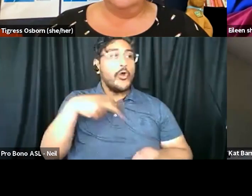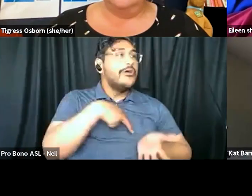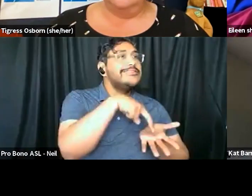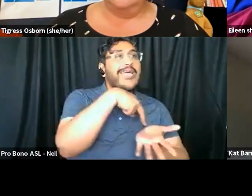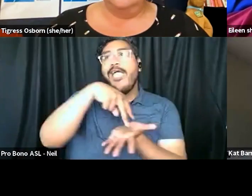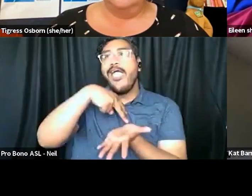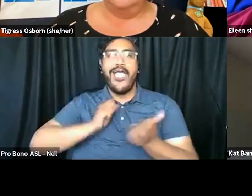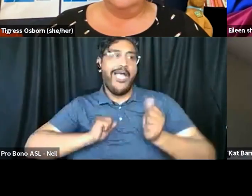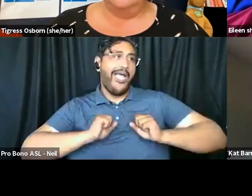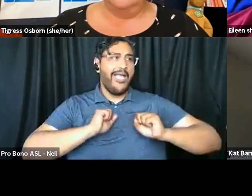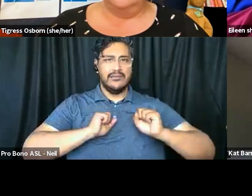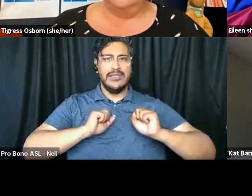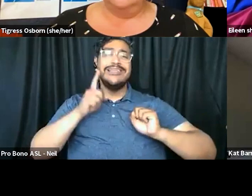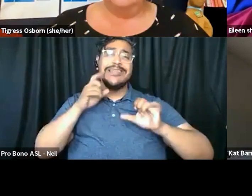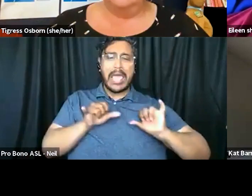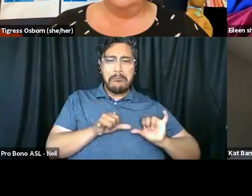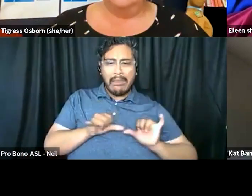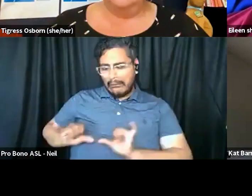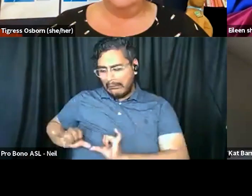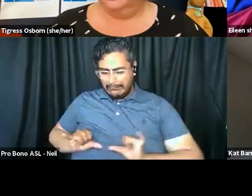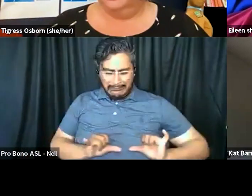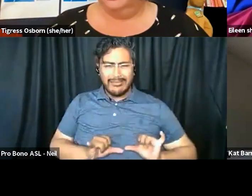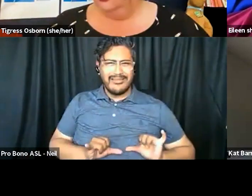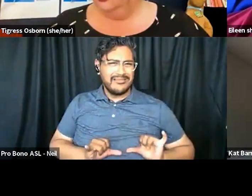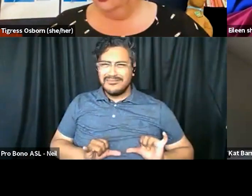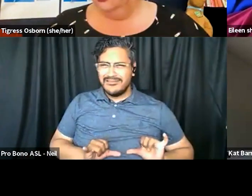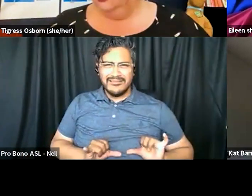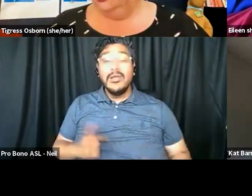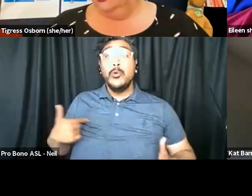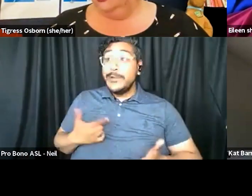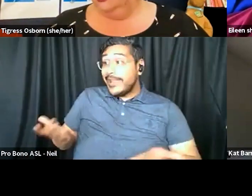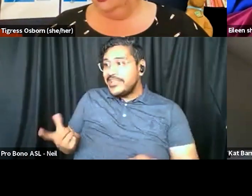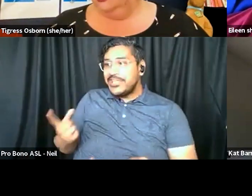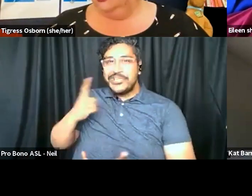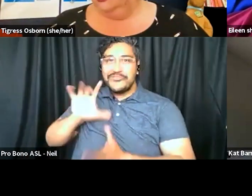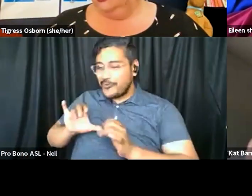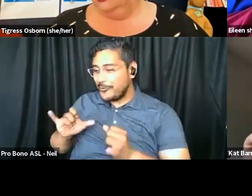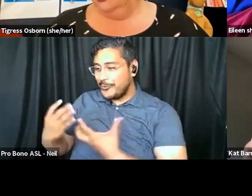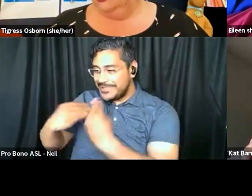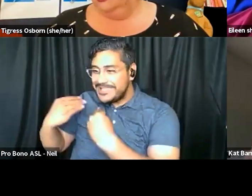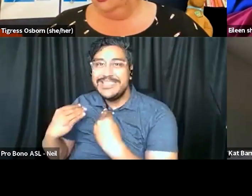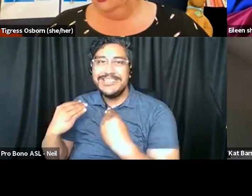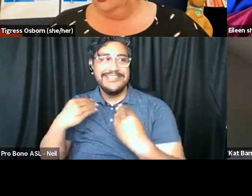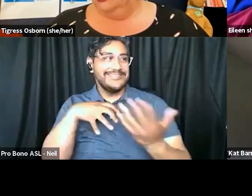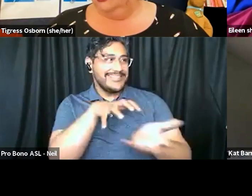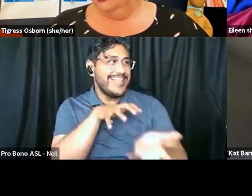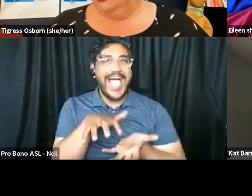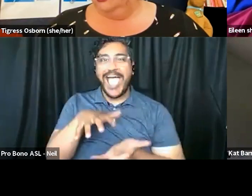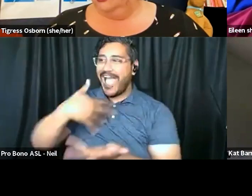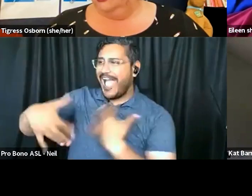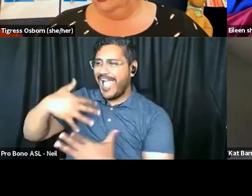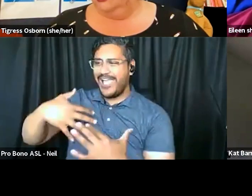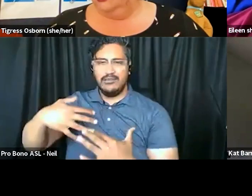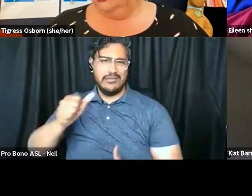of our hips. We are here to eat and to laugh, not to shrink our